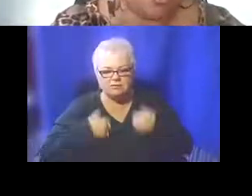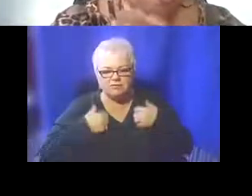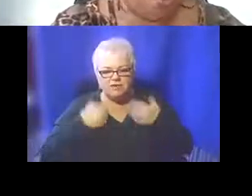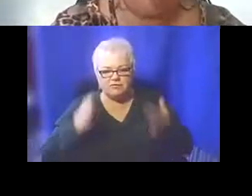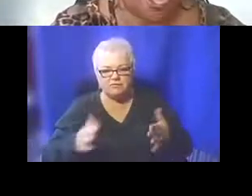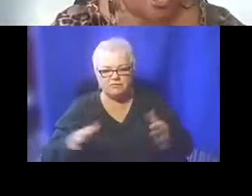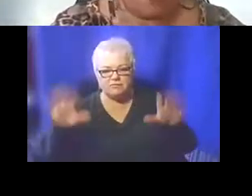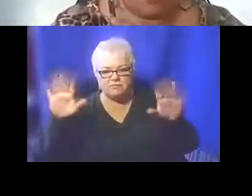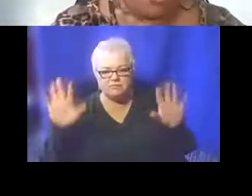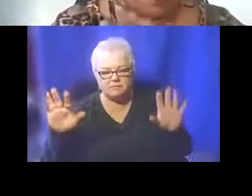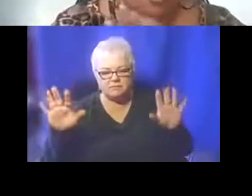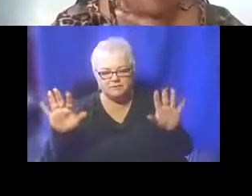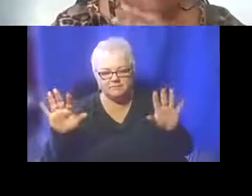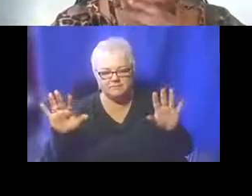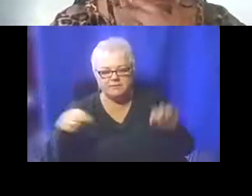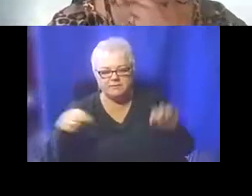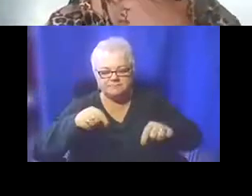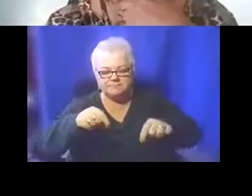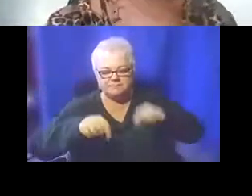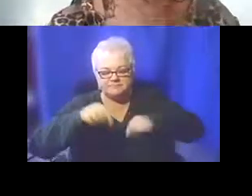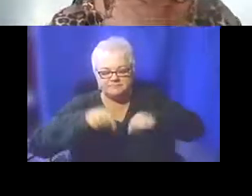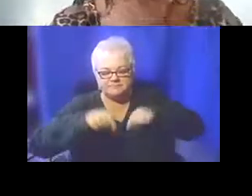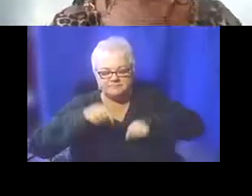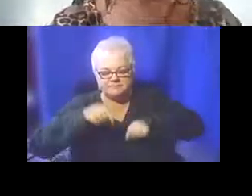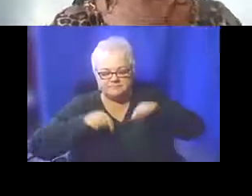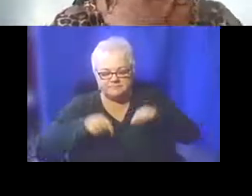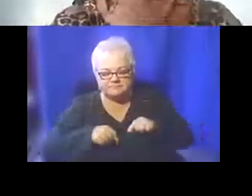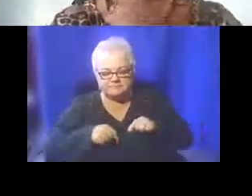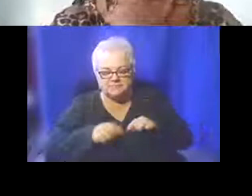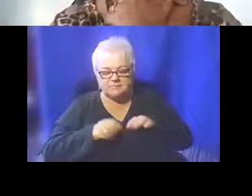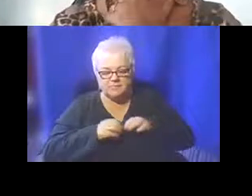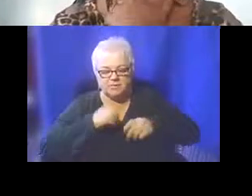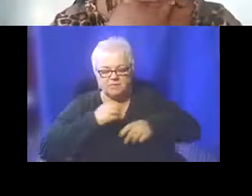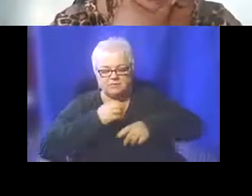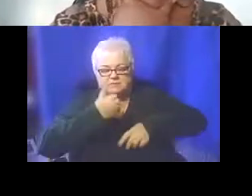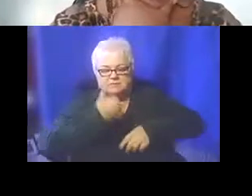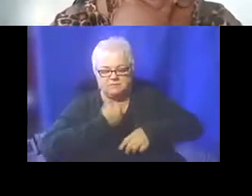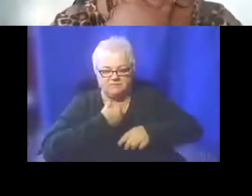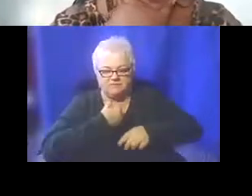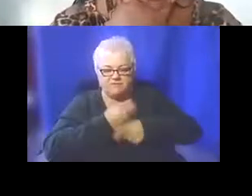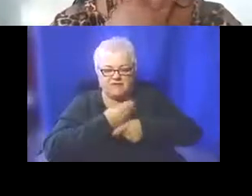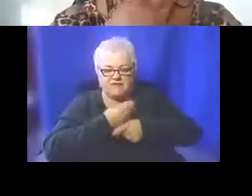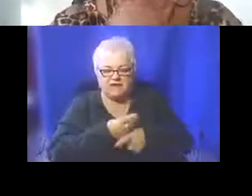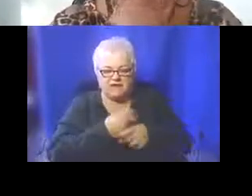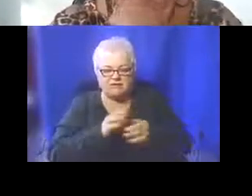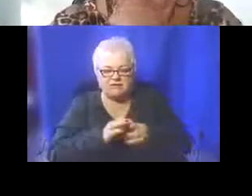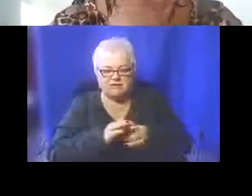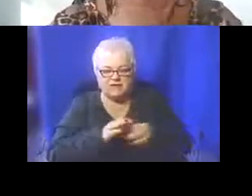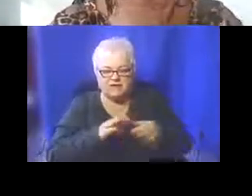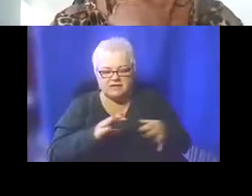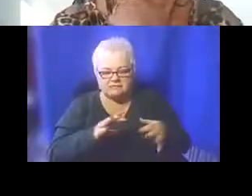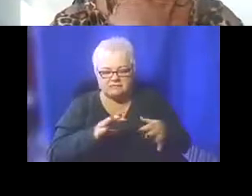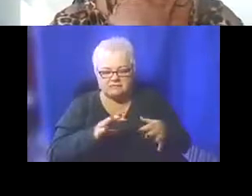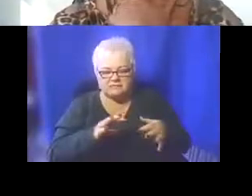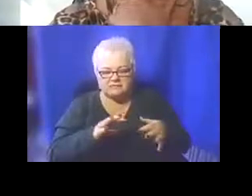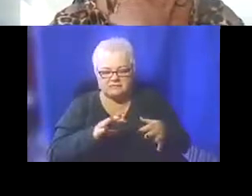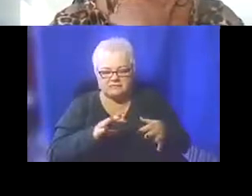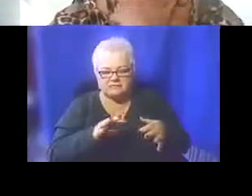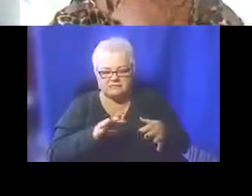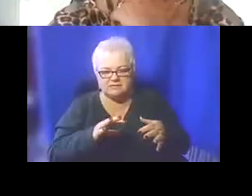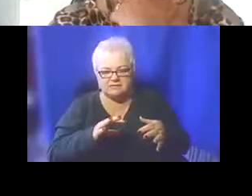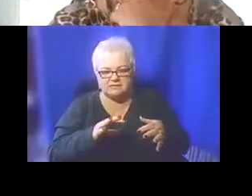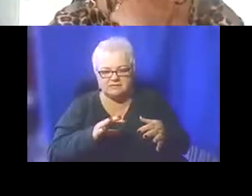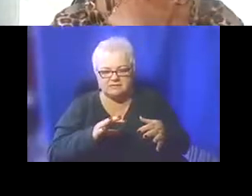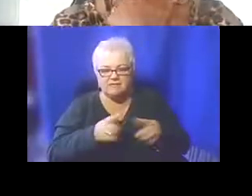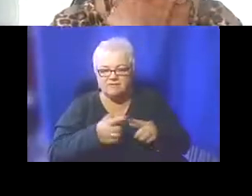had to pull back, way far and do a lot more self-care. Detachment as well. So even detachment